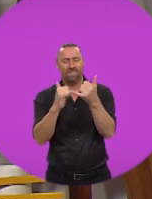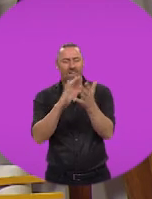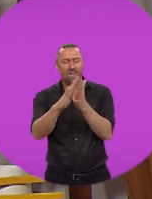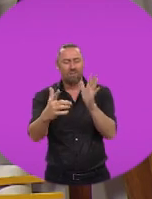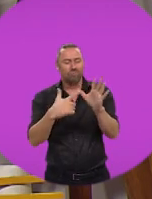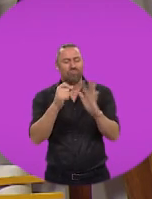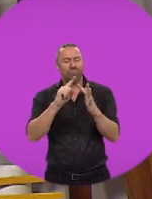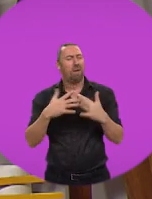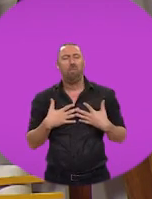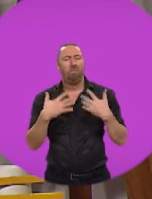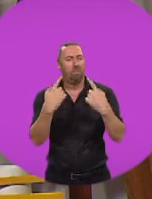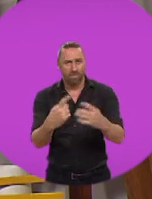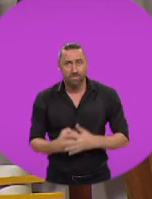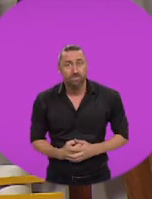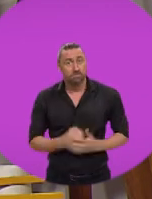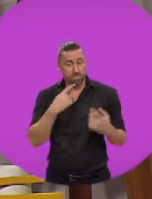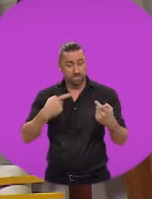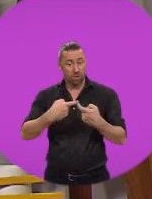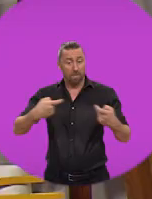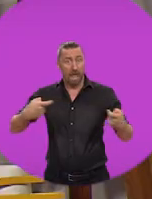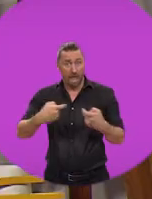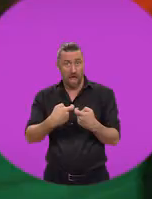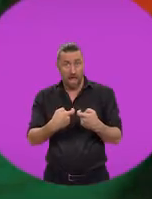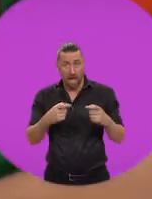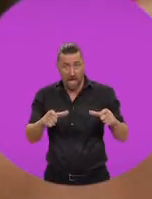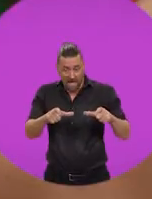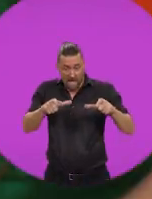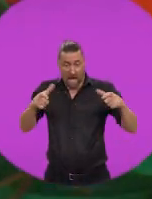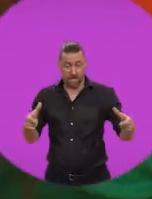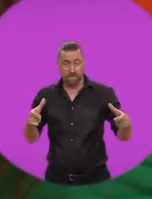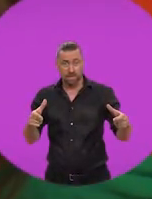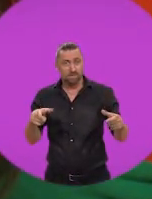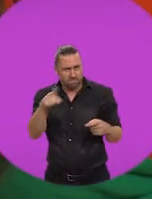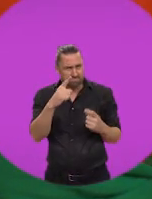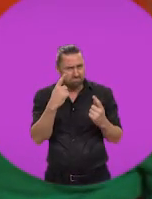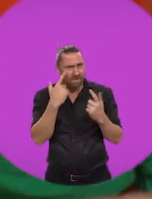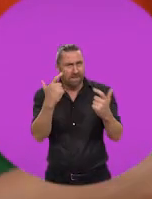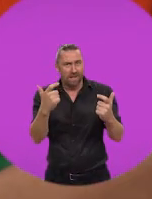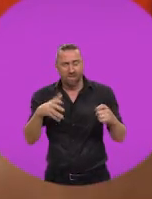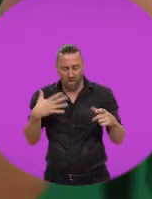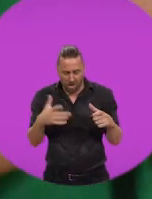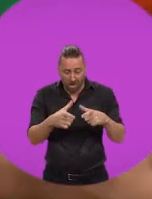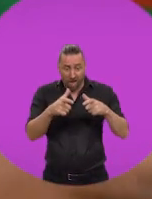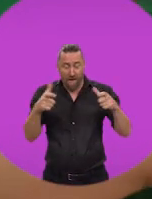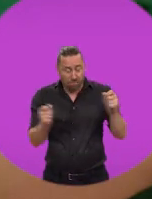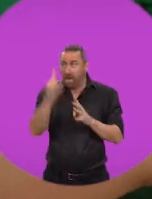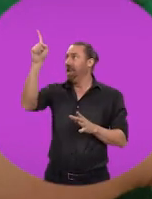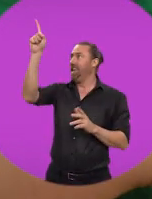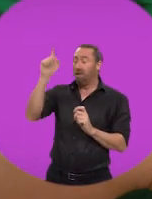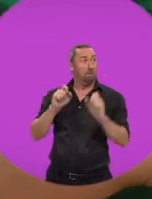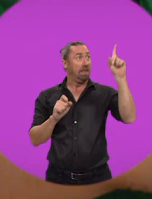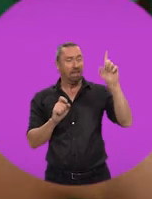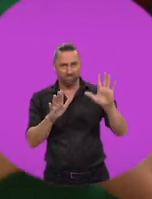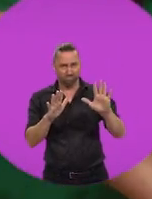shape you like. Next, I'm going to put on these rubber bands by stretching them out. Now, be careful when you do this because rubber bands can fly off